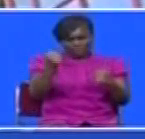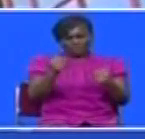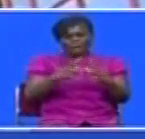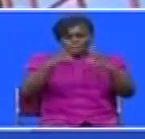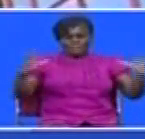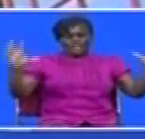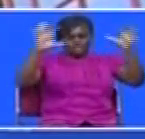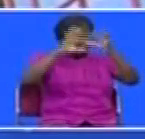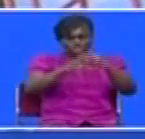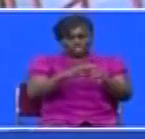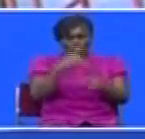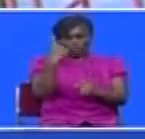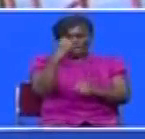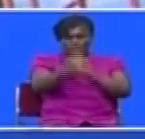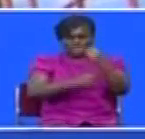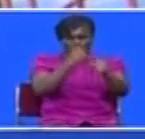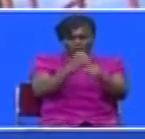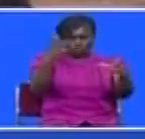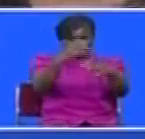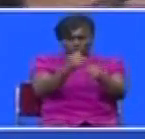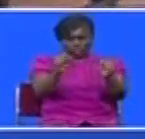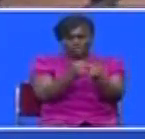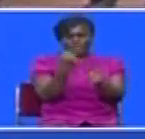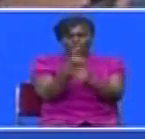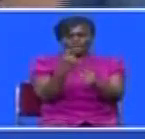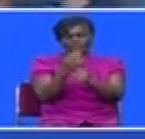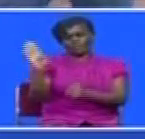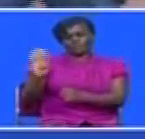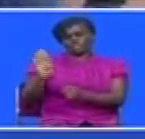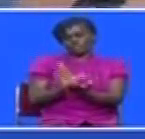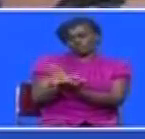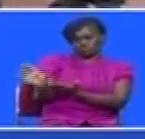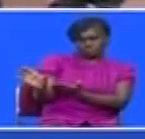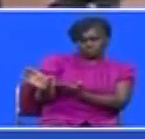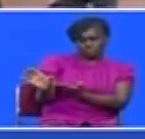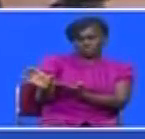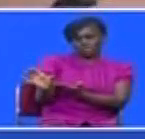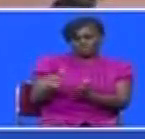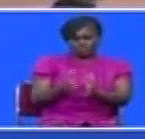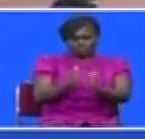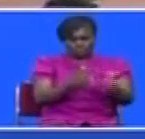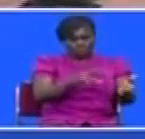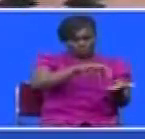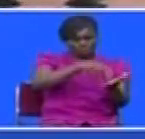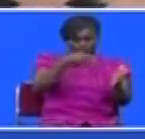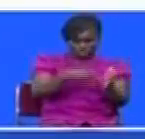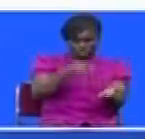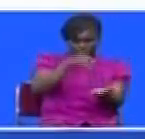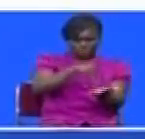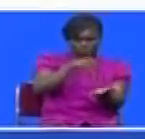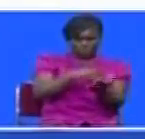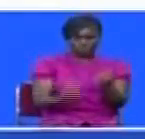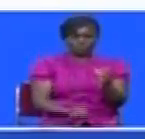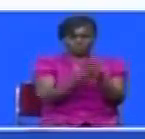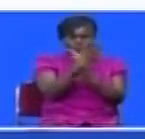connection done in a single year by the company. 11 billion shillings has been set aside for infrastructure projects, among them the installation